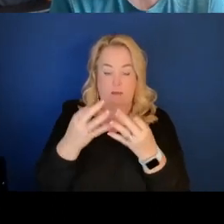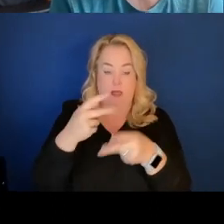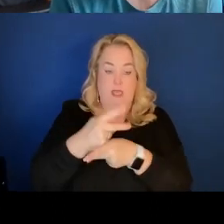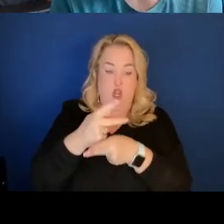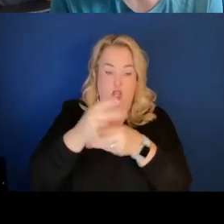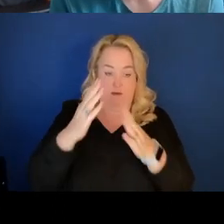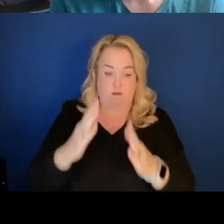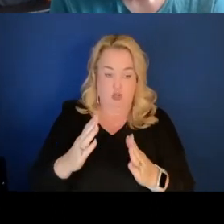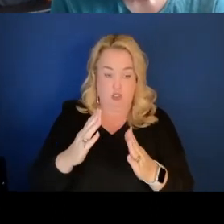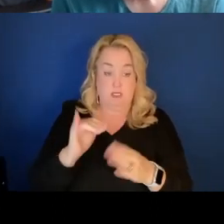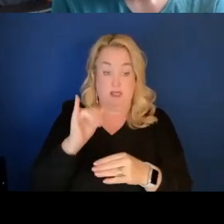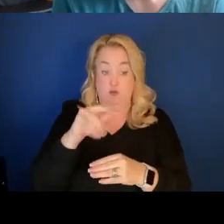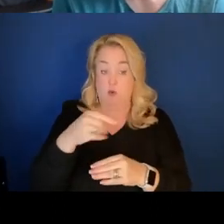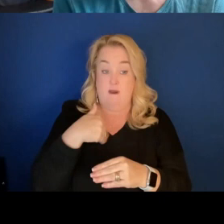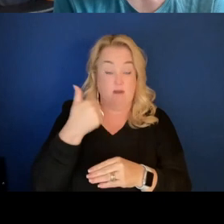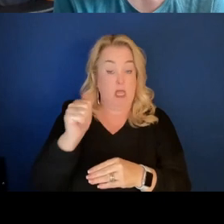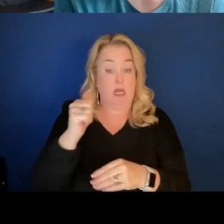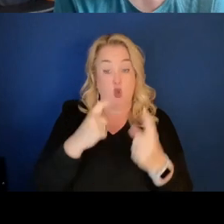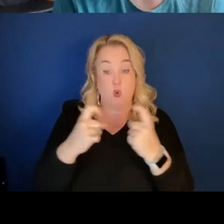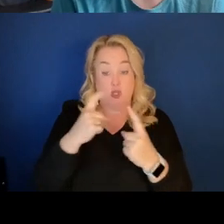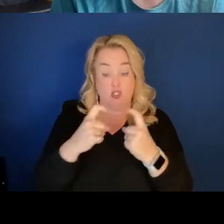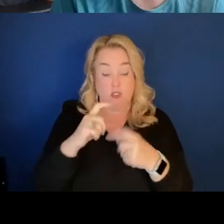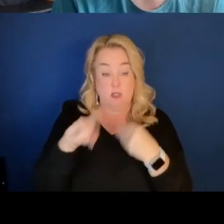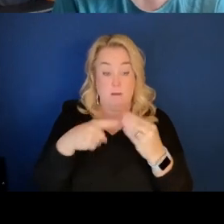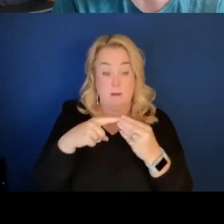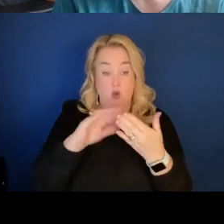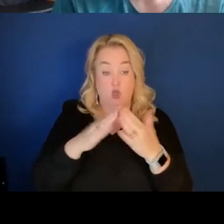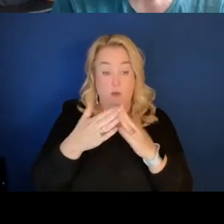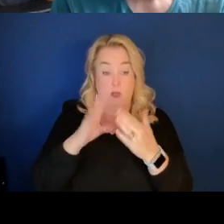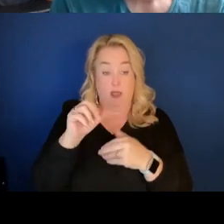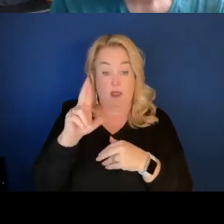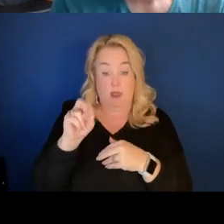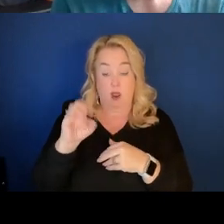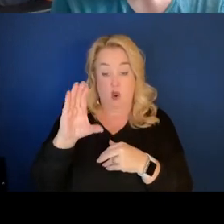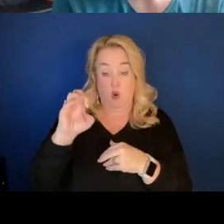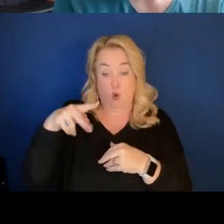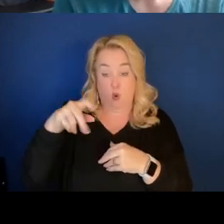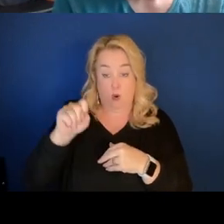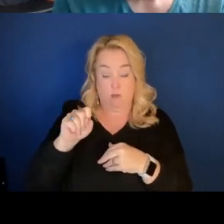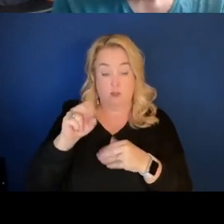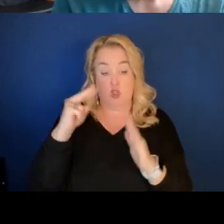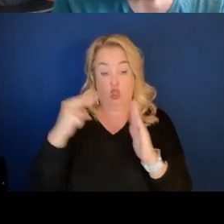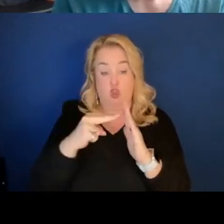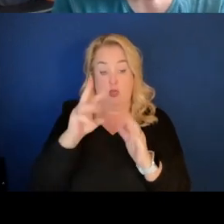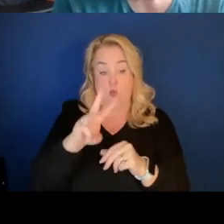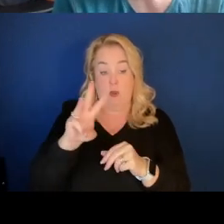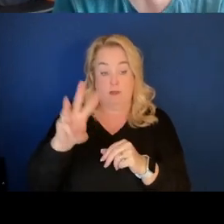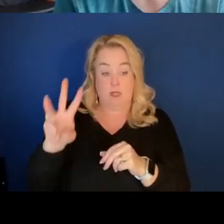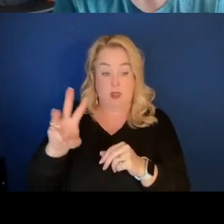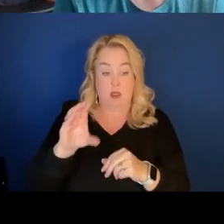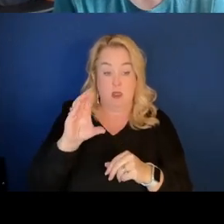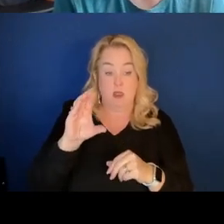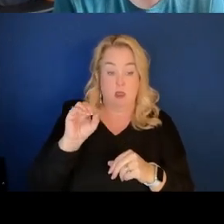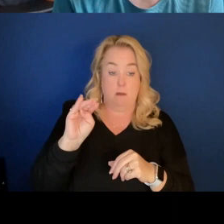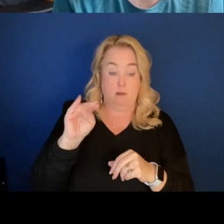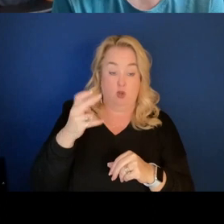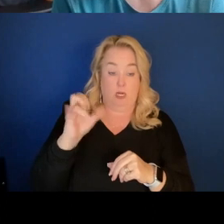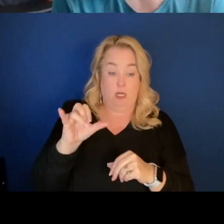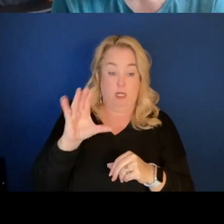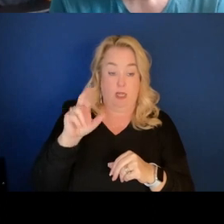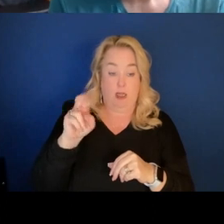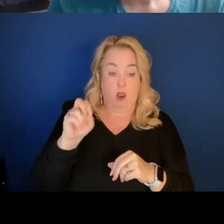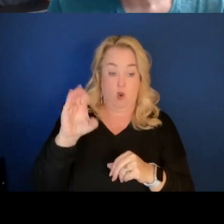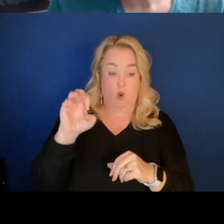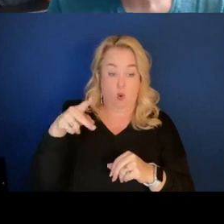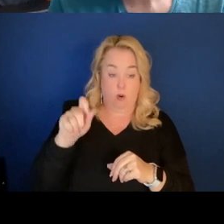recipients. If you have any questions about Community Care Corps, you can check out our website, communitycarecorps.org, or contact me at